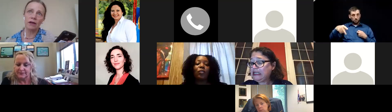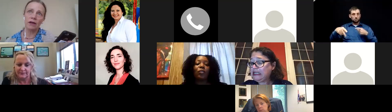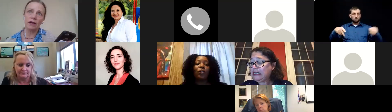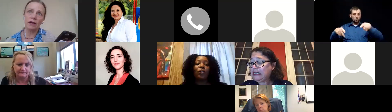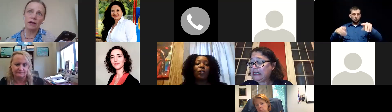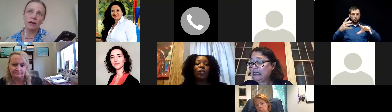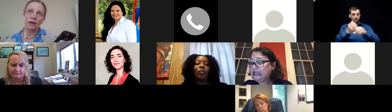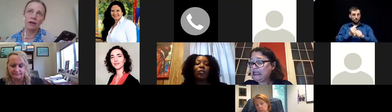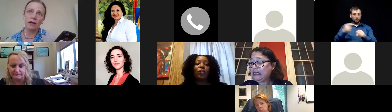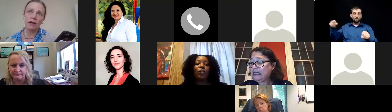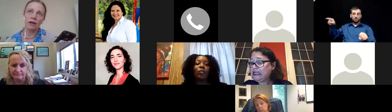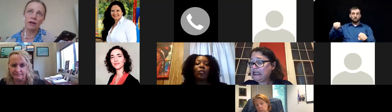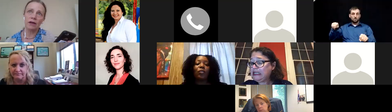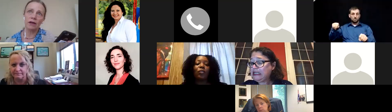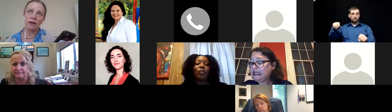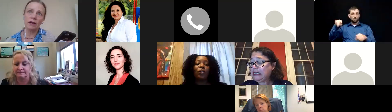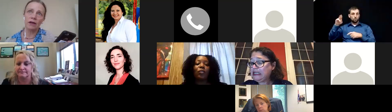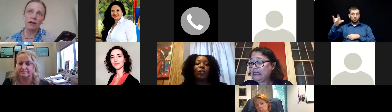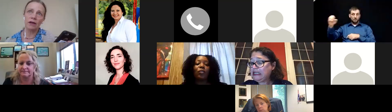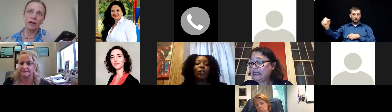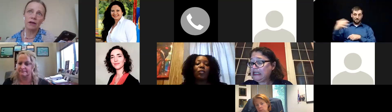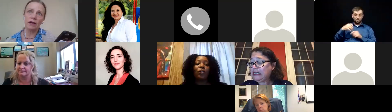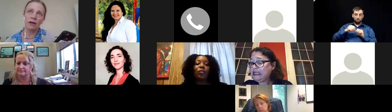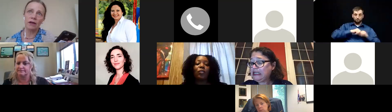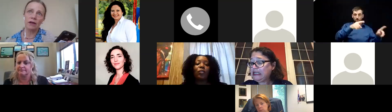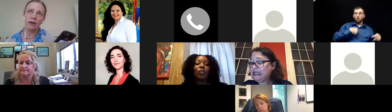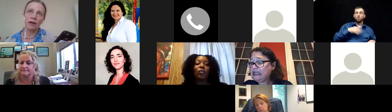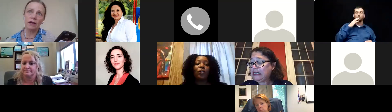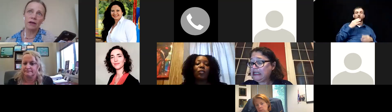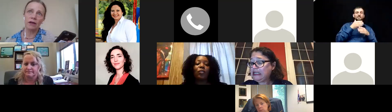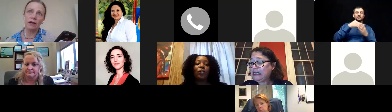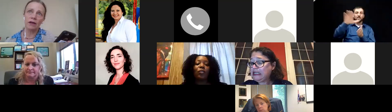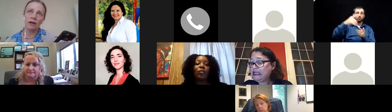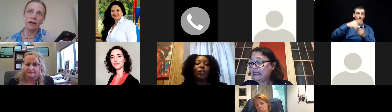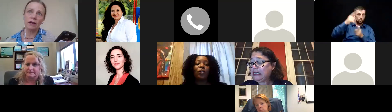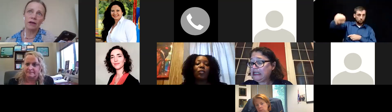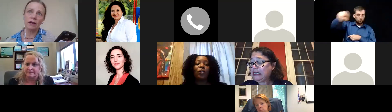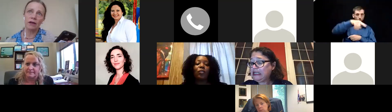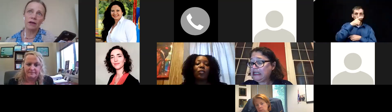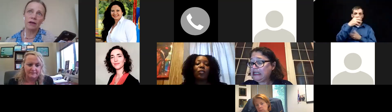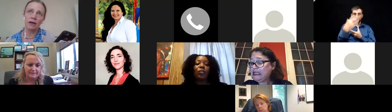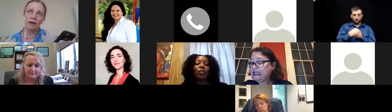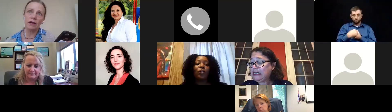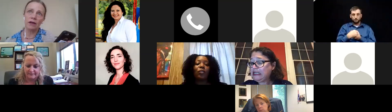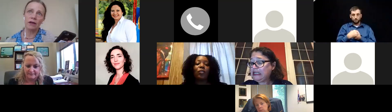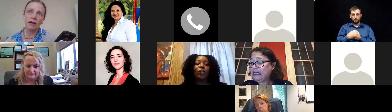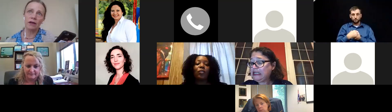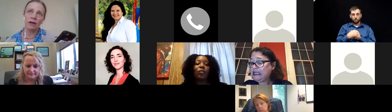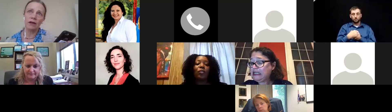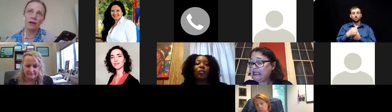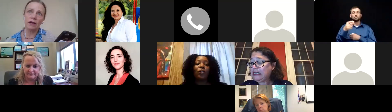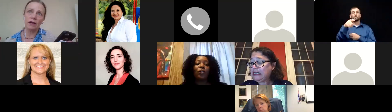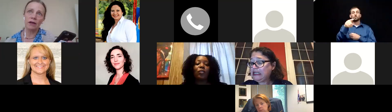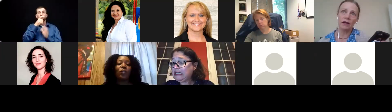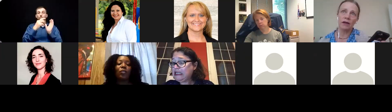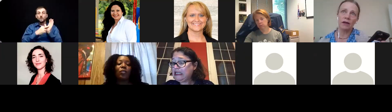you sent, and we can send that out as a PDF to our participants or the people who registered, so you can have access